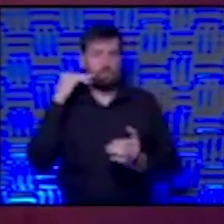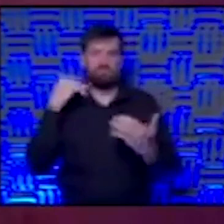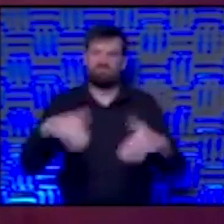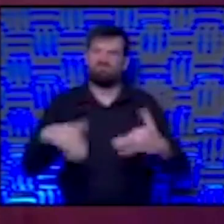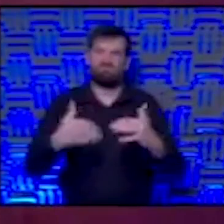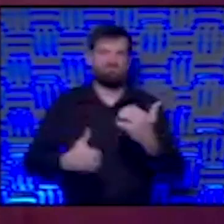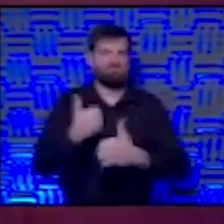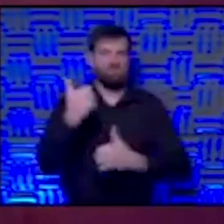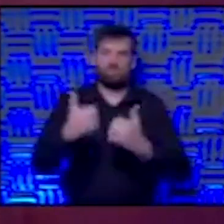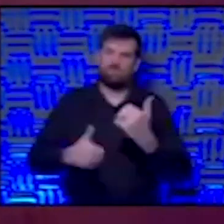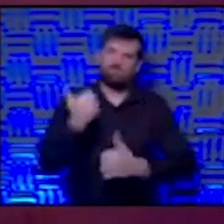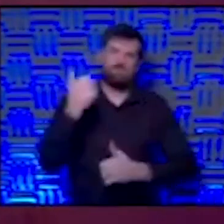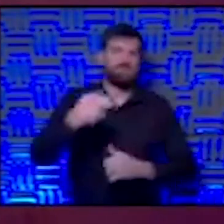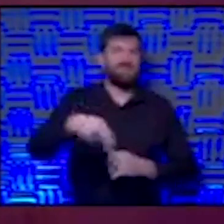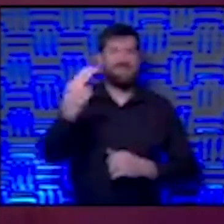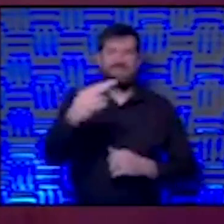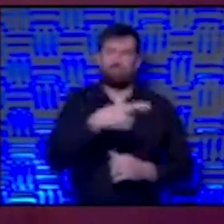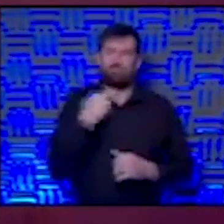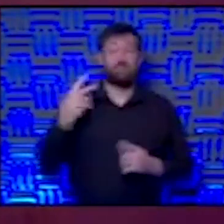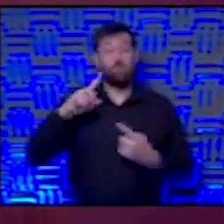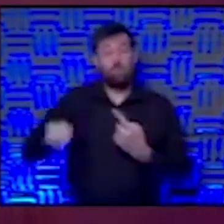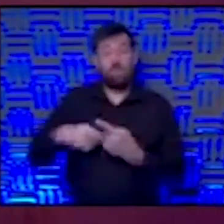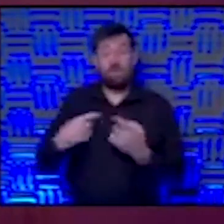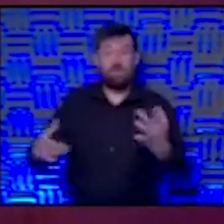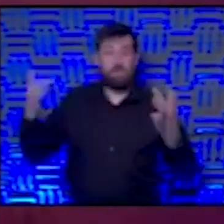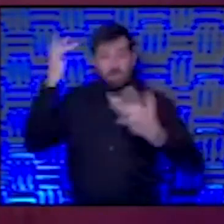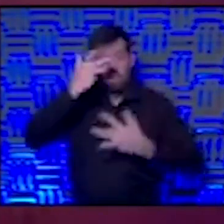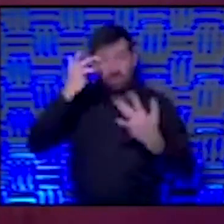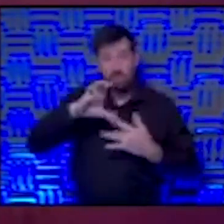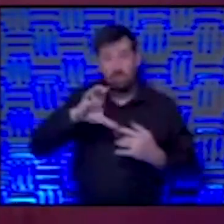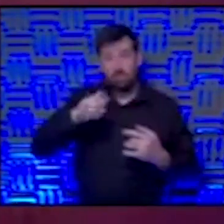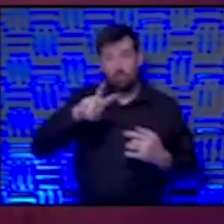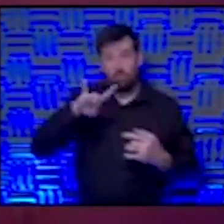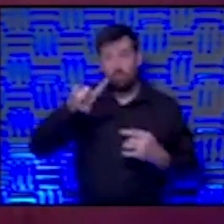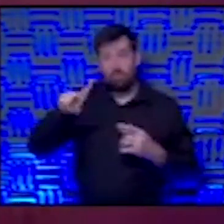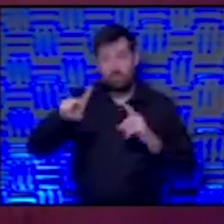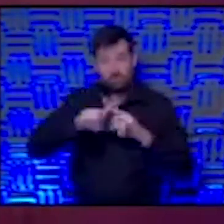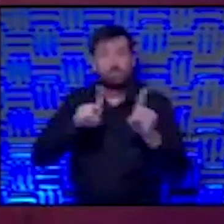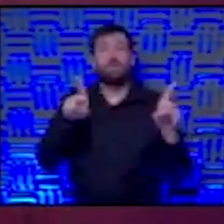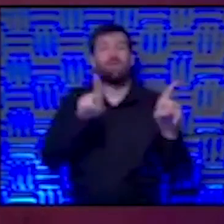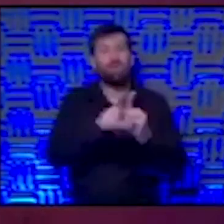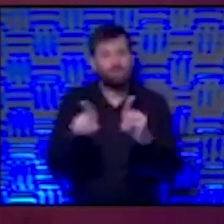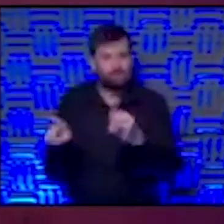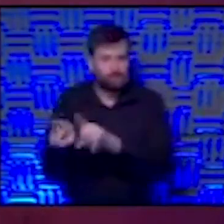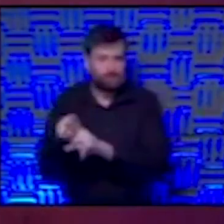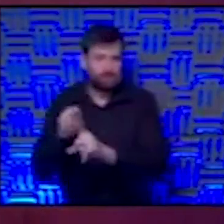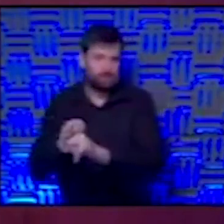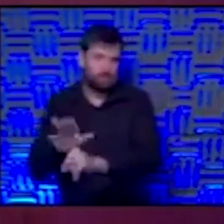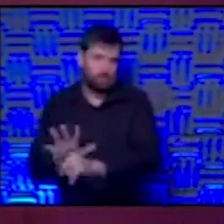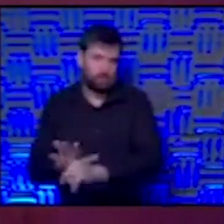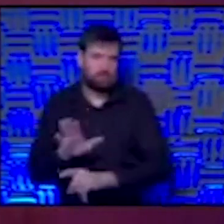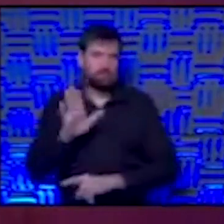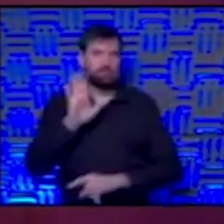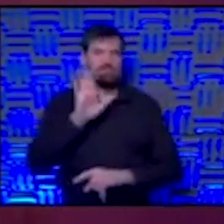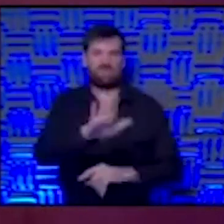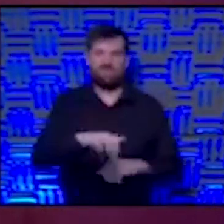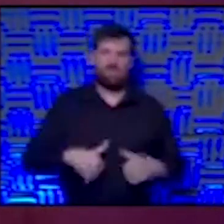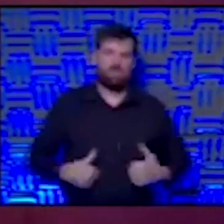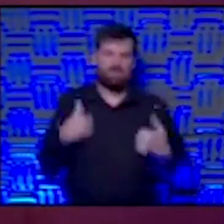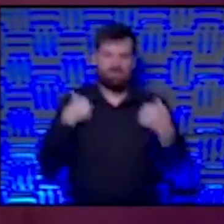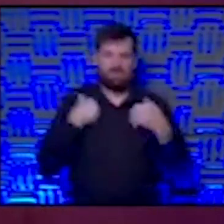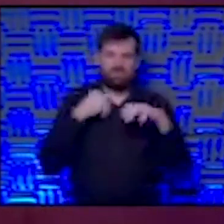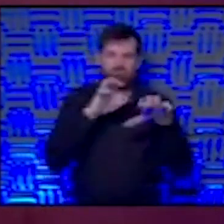risk people when they get COVID-19, but also the highest risk of being exposed because of their congregate living